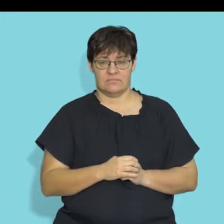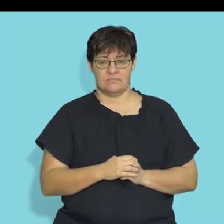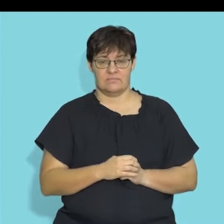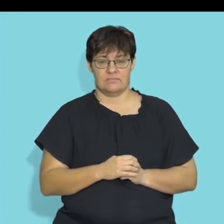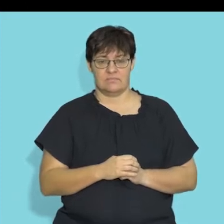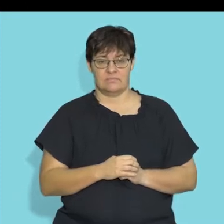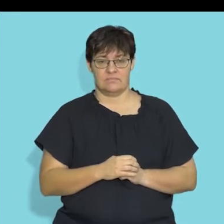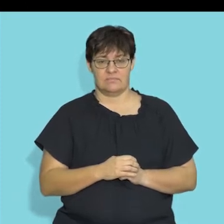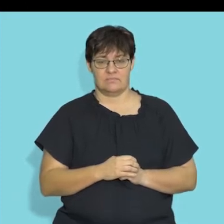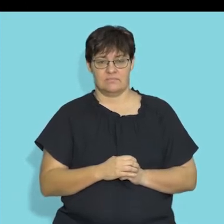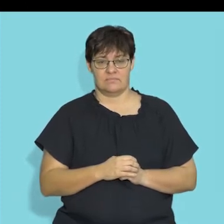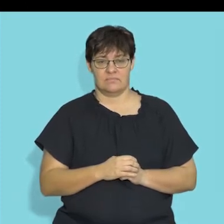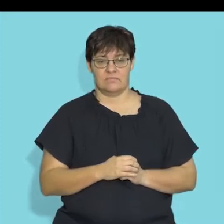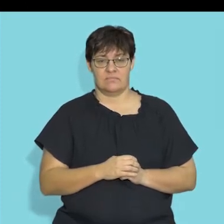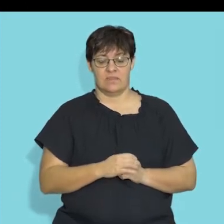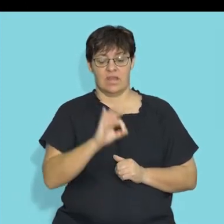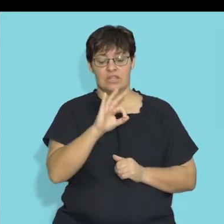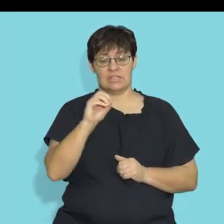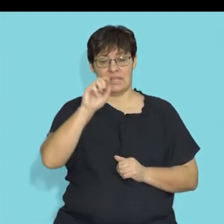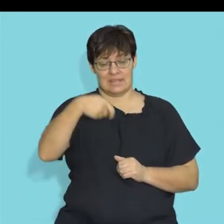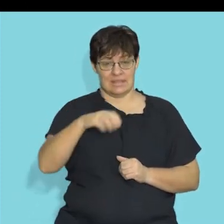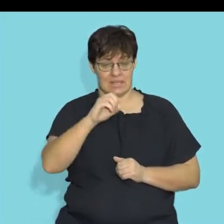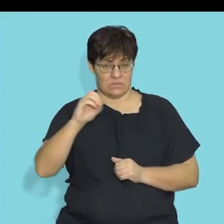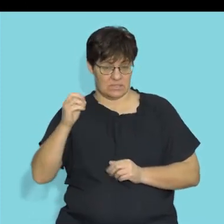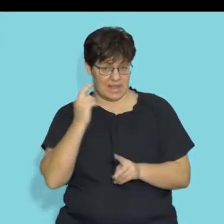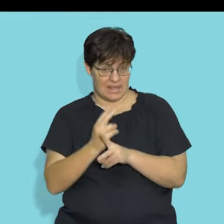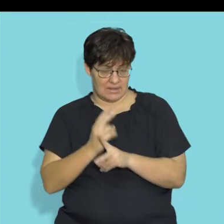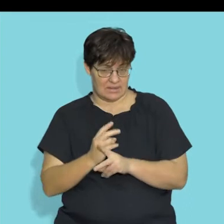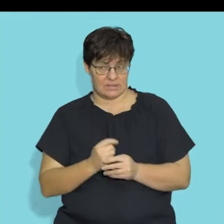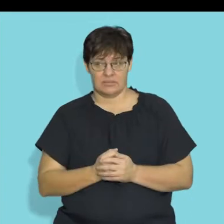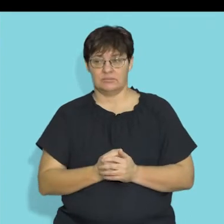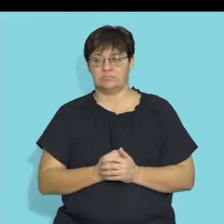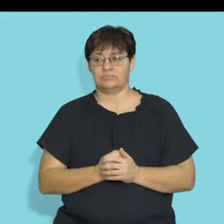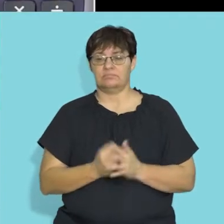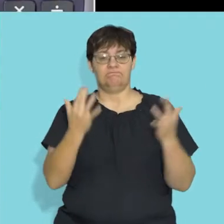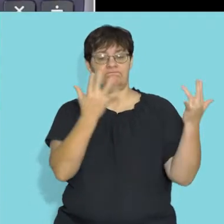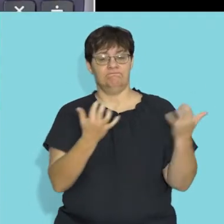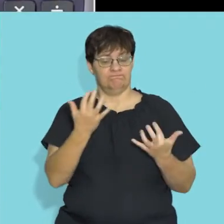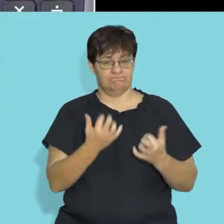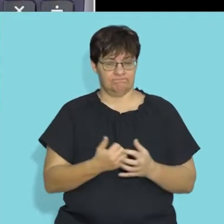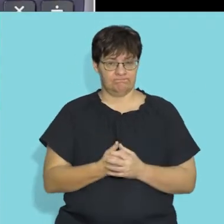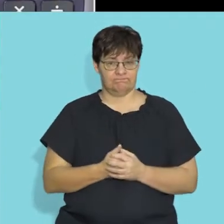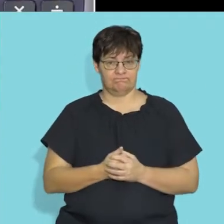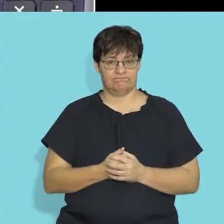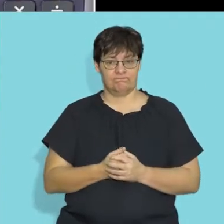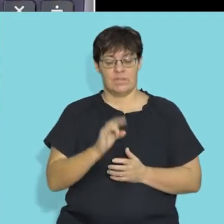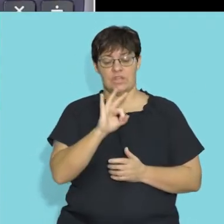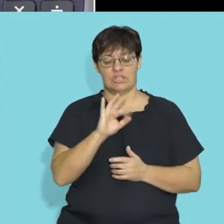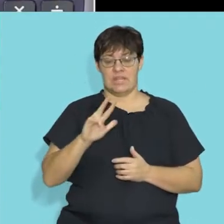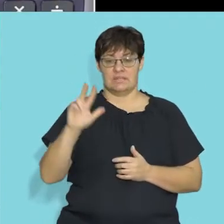Okay? And if you take your 30,000 again, and if you calculate